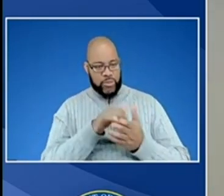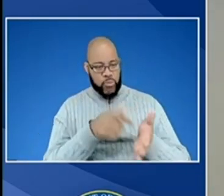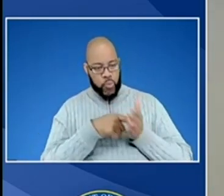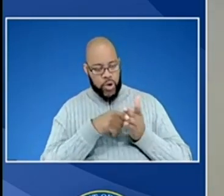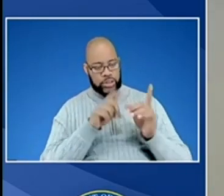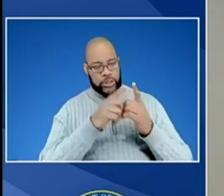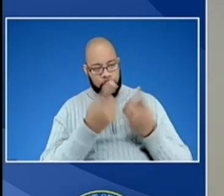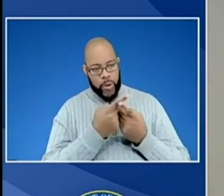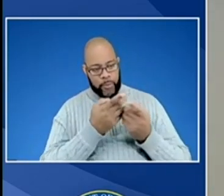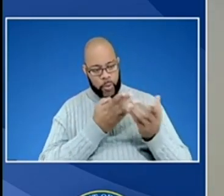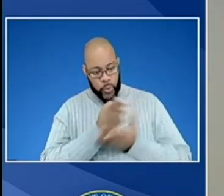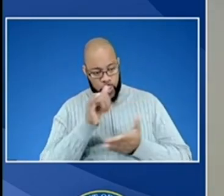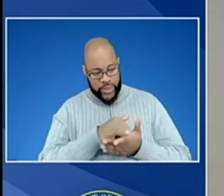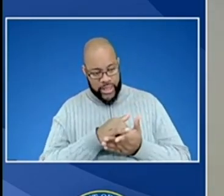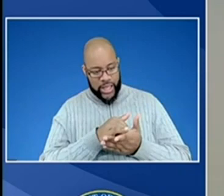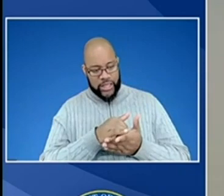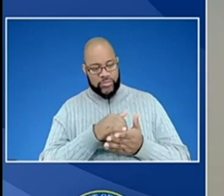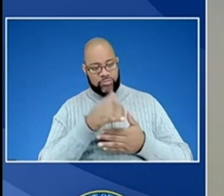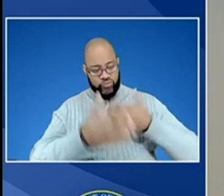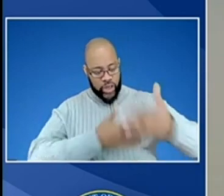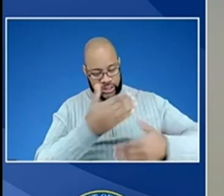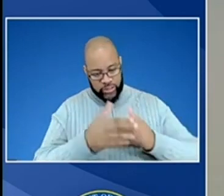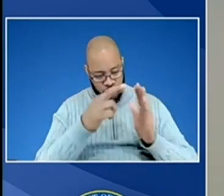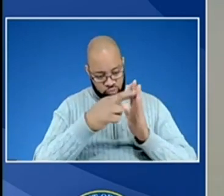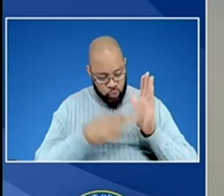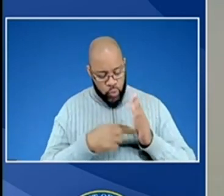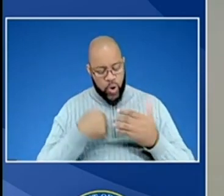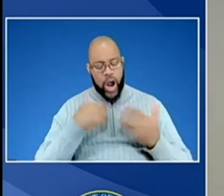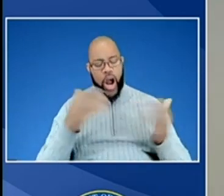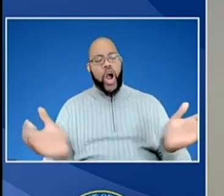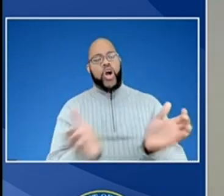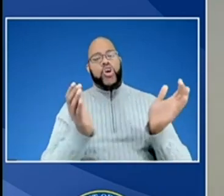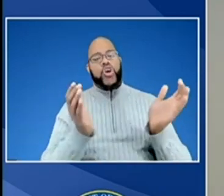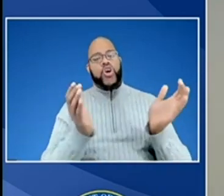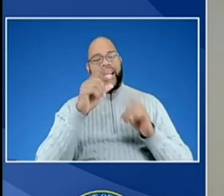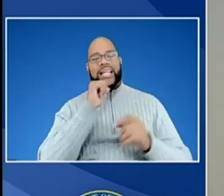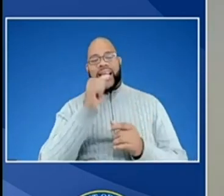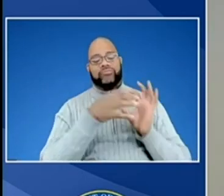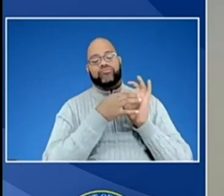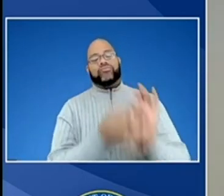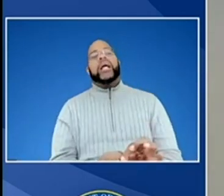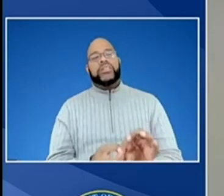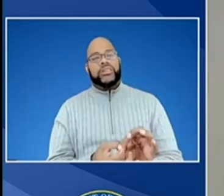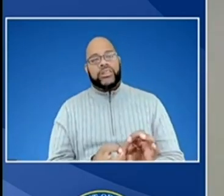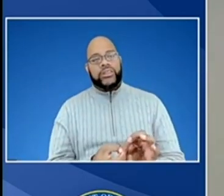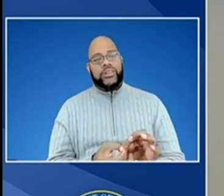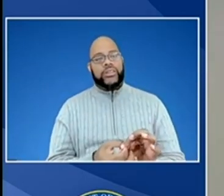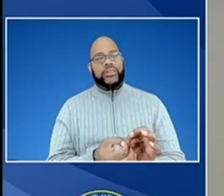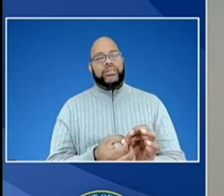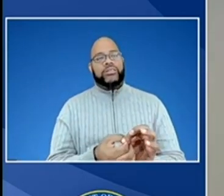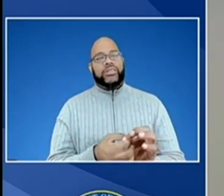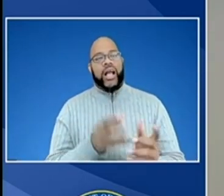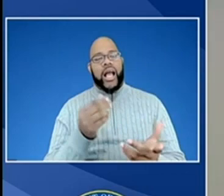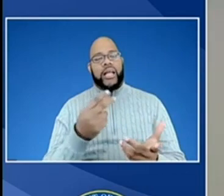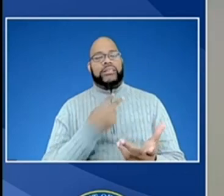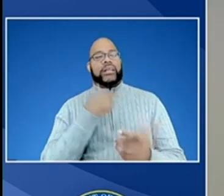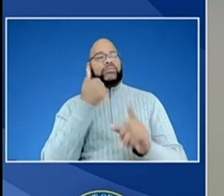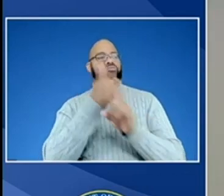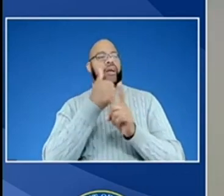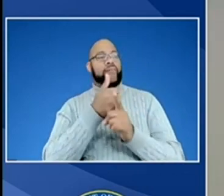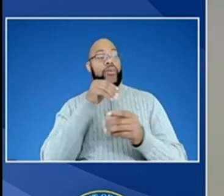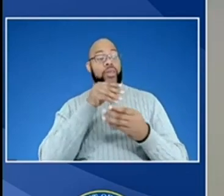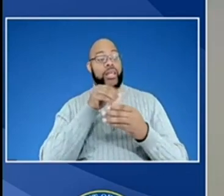department to go through this regulatory process, I encourage Ed not to tie its own hands in the future. And if we're going through this process now